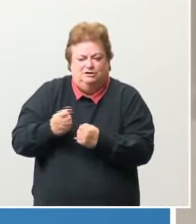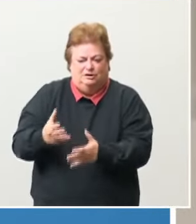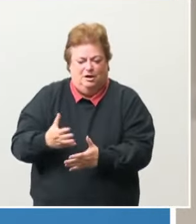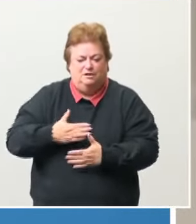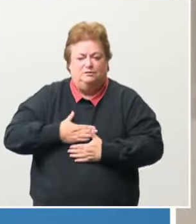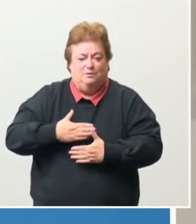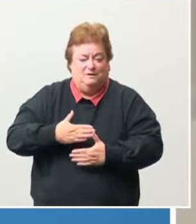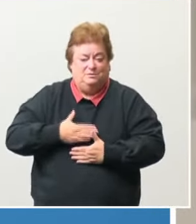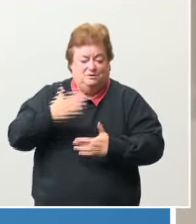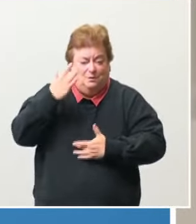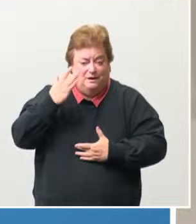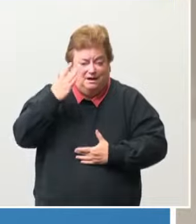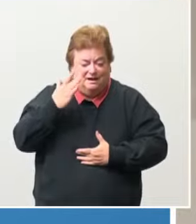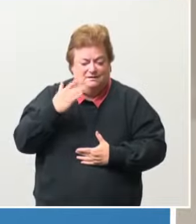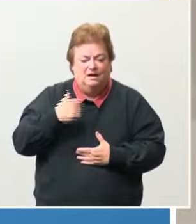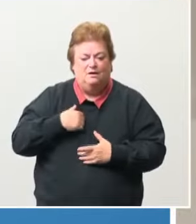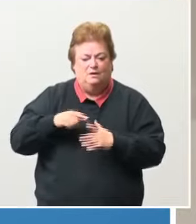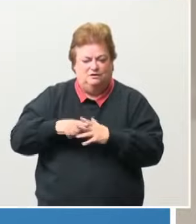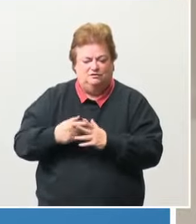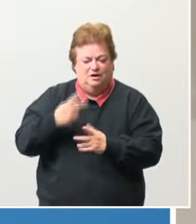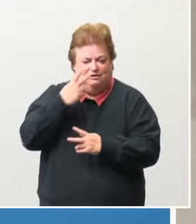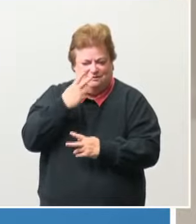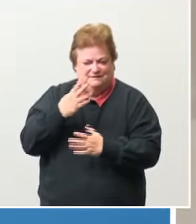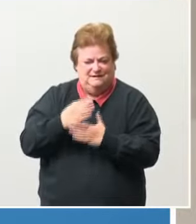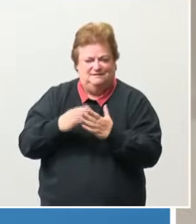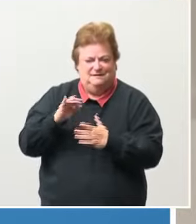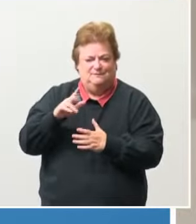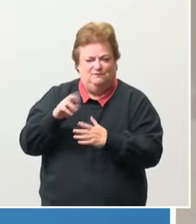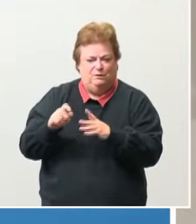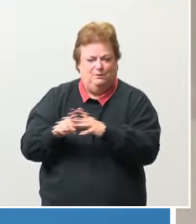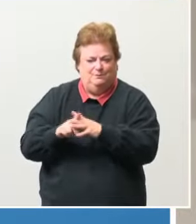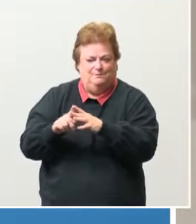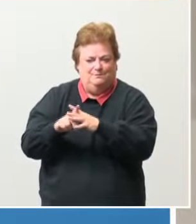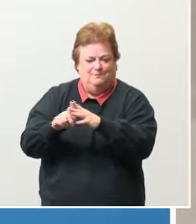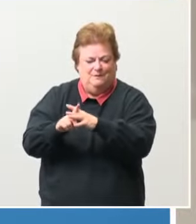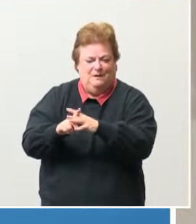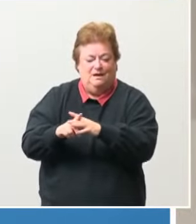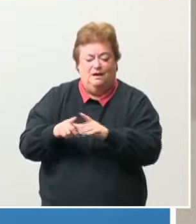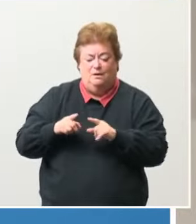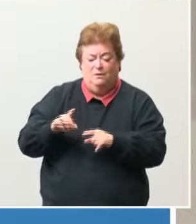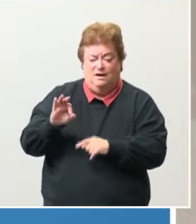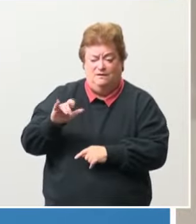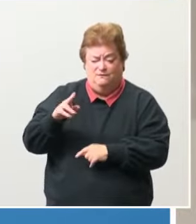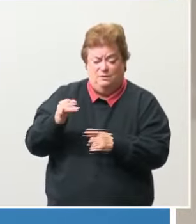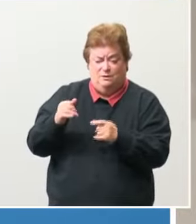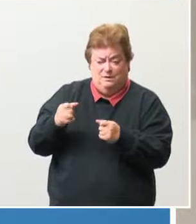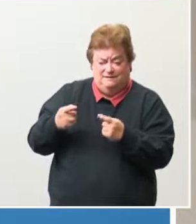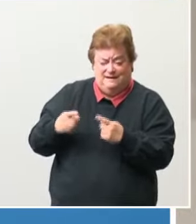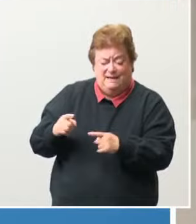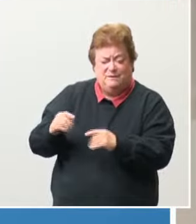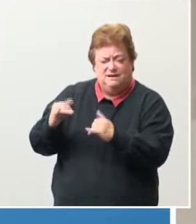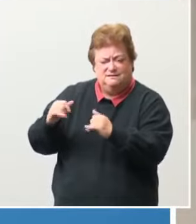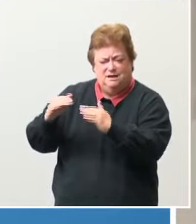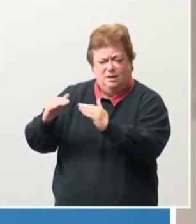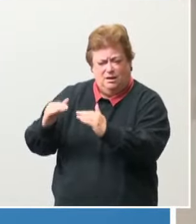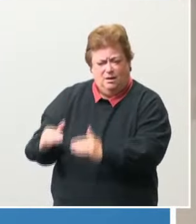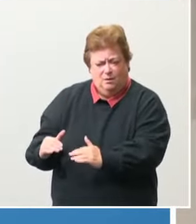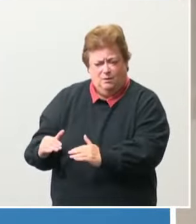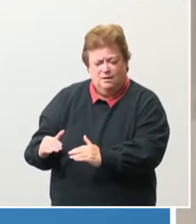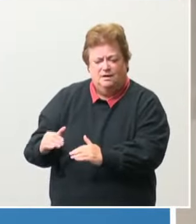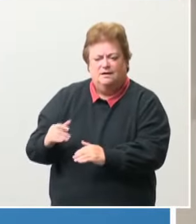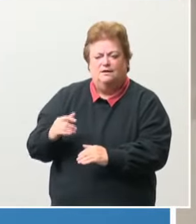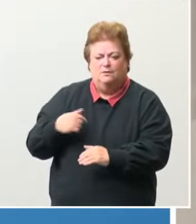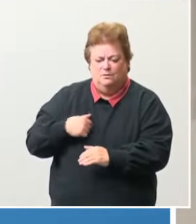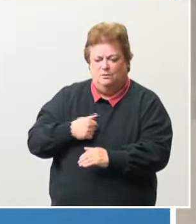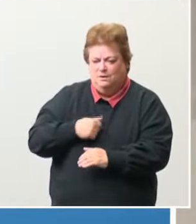we are starting to see some flu cases in our community. And while that flu activity is currently low, we are likely to see